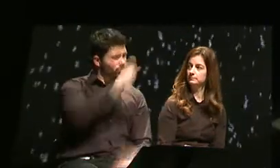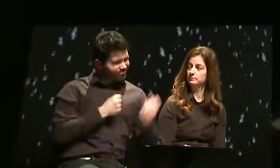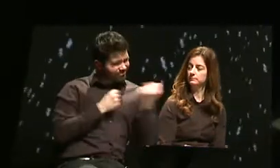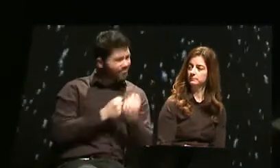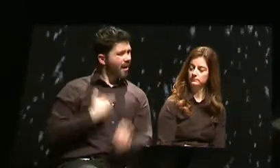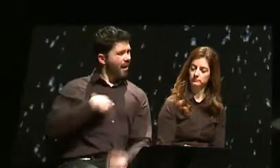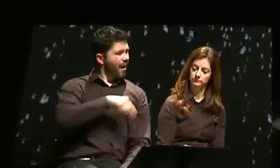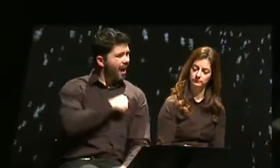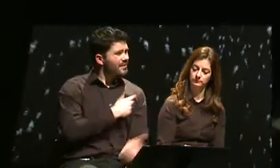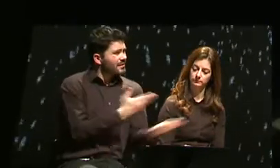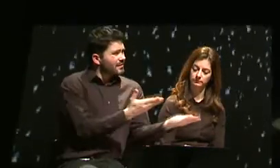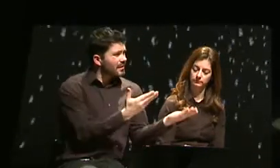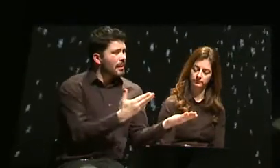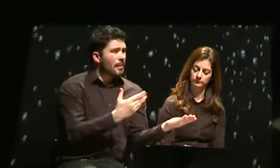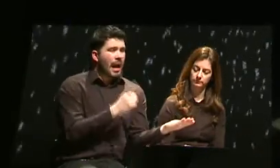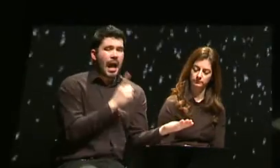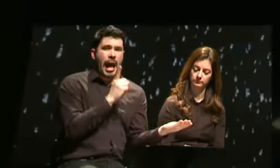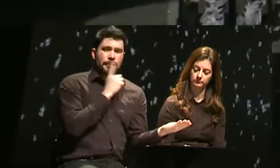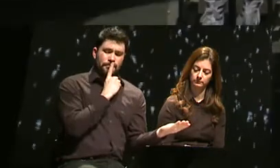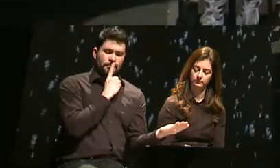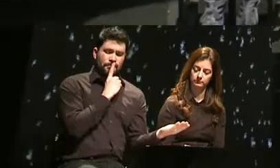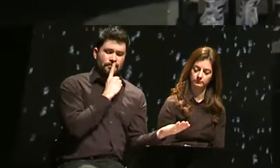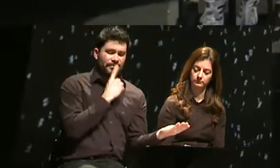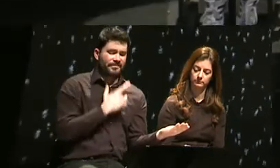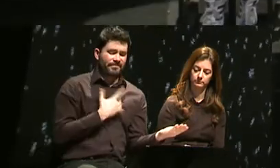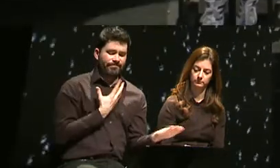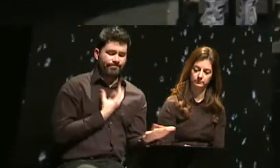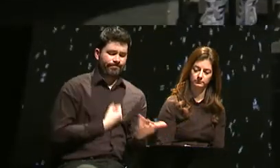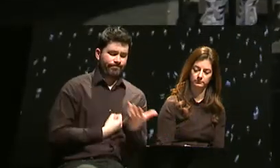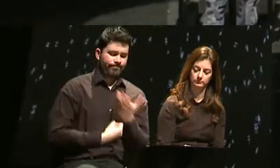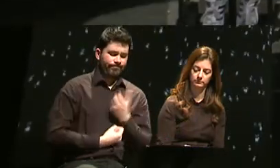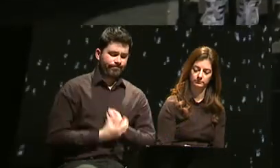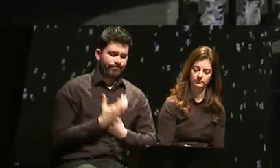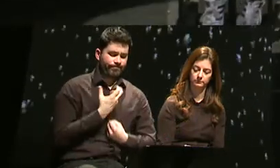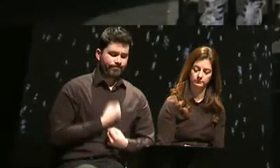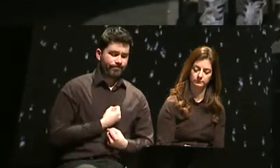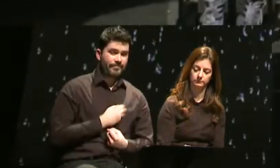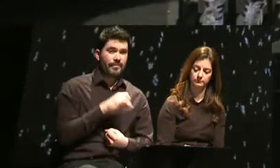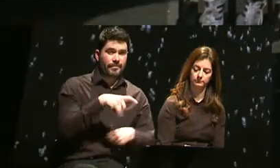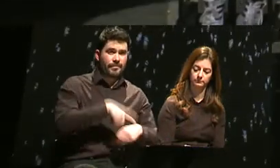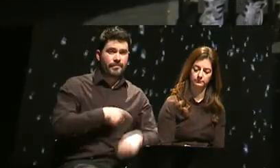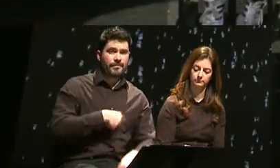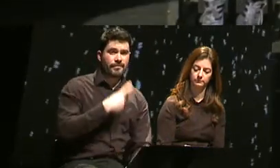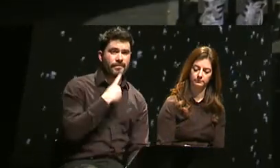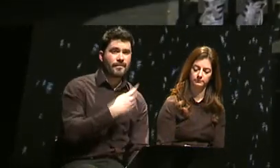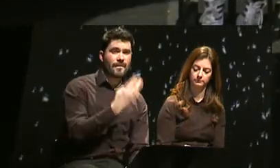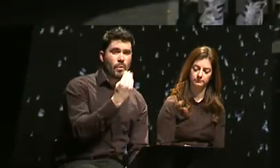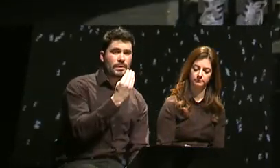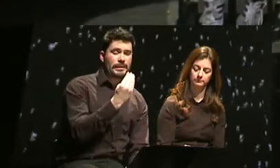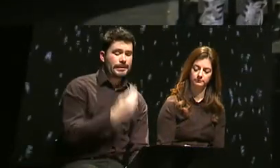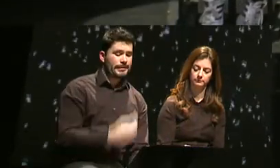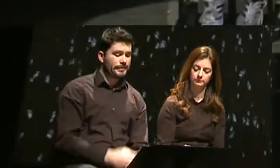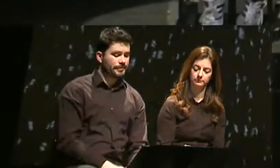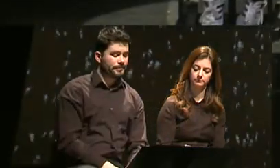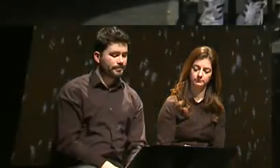us. But I can't. I just feel bad in the inside. I'm 14 years old.